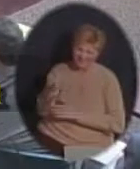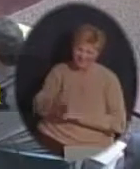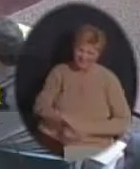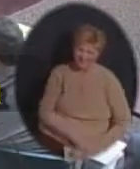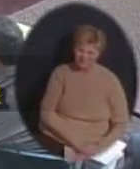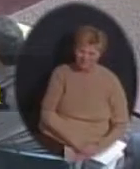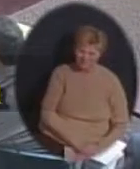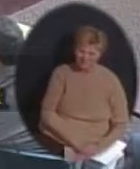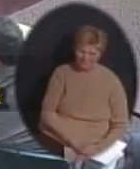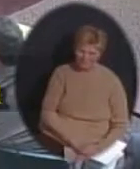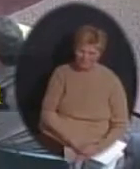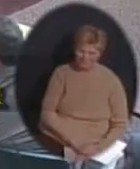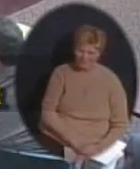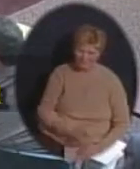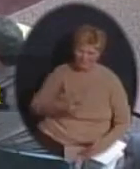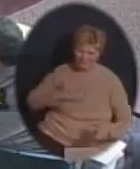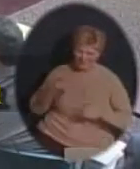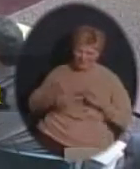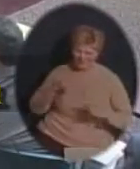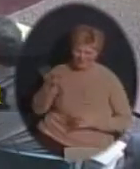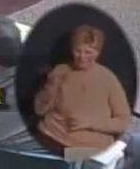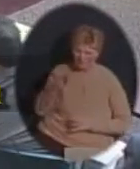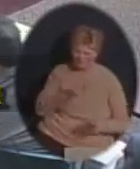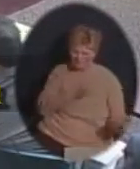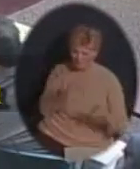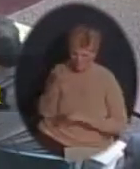So. That's a pretty exciting choice. You ready for your picture?